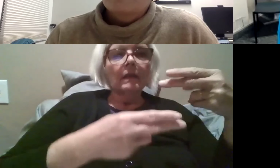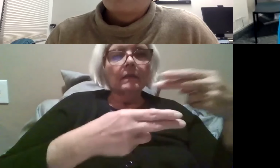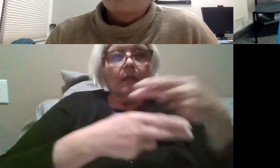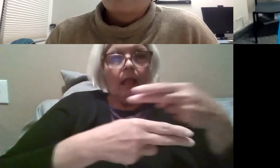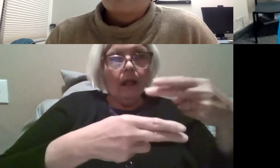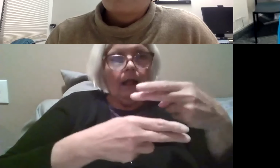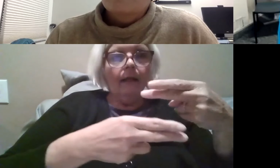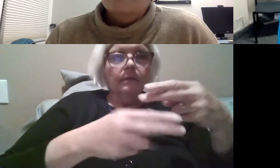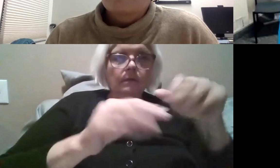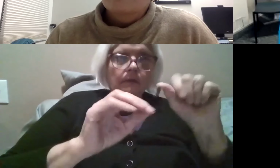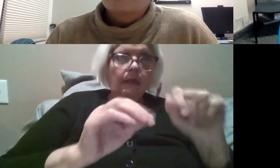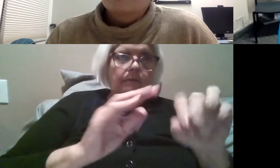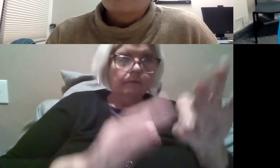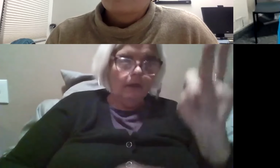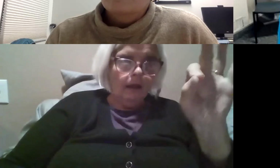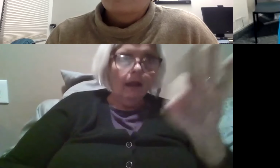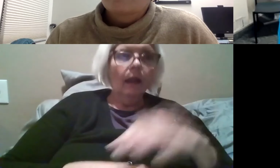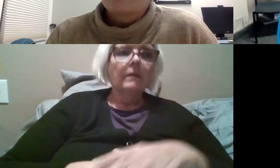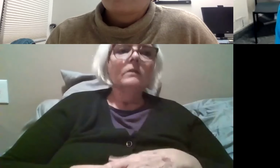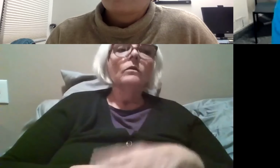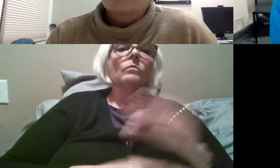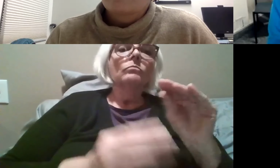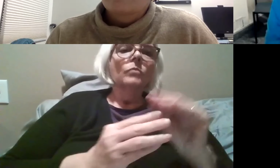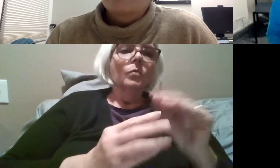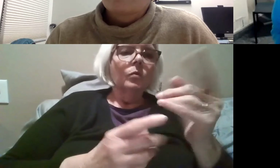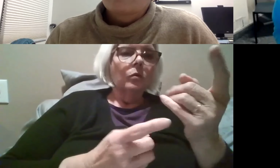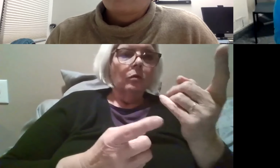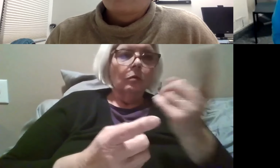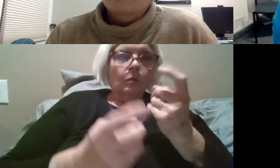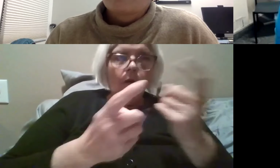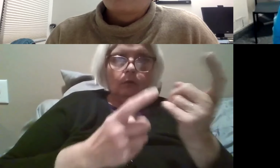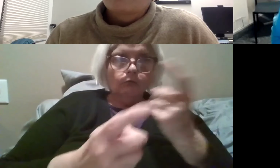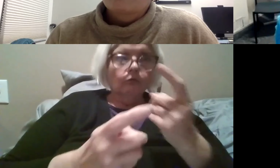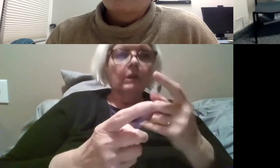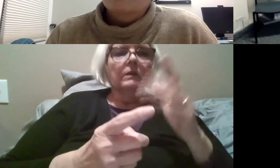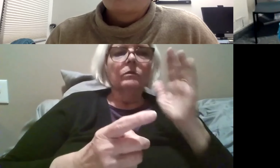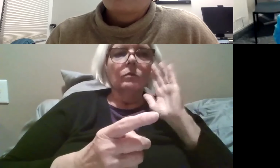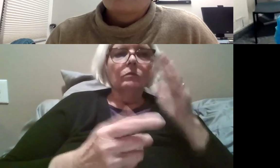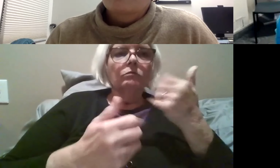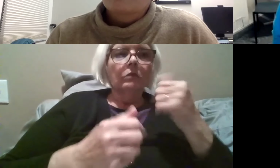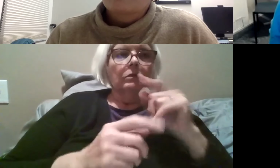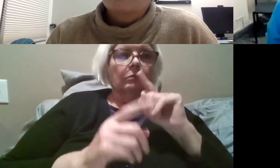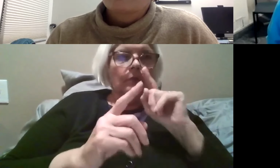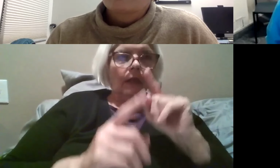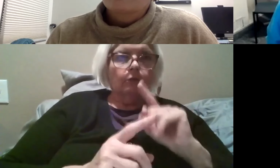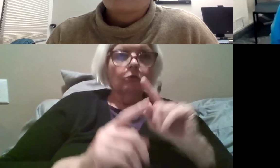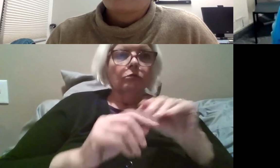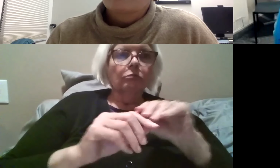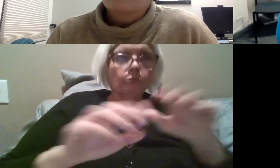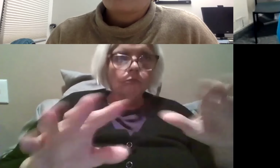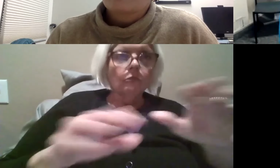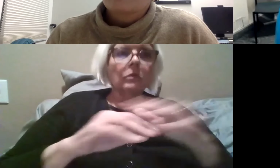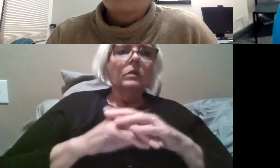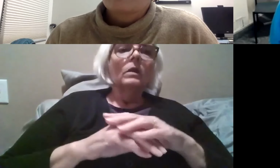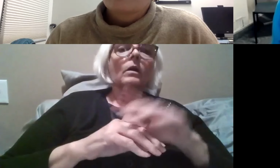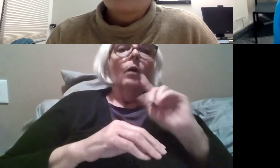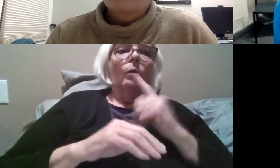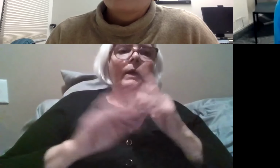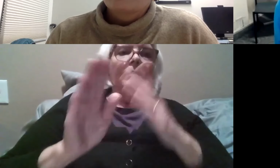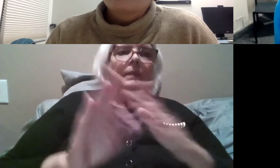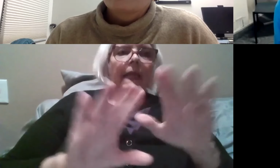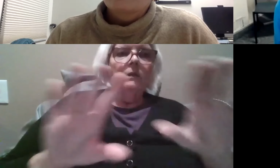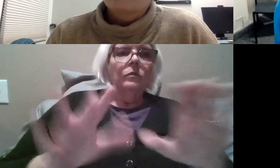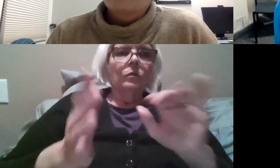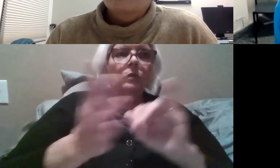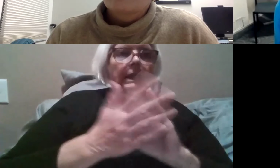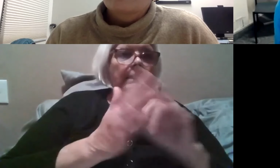really important. And our plan is to continue to do these about twice a week throughout November, throughout December.